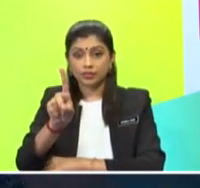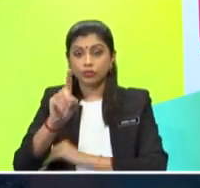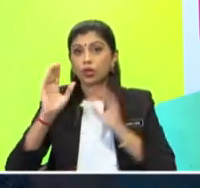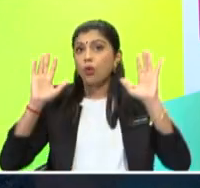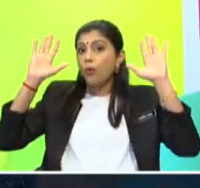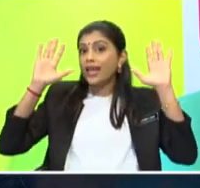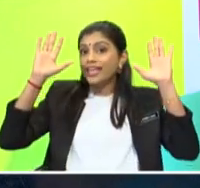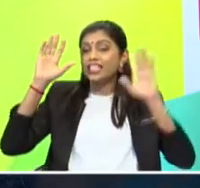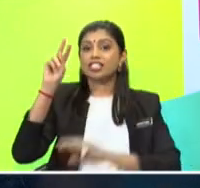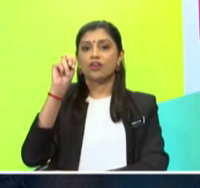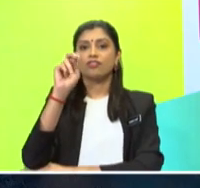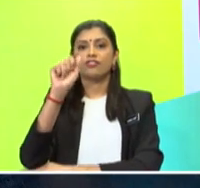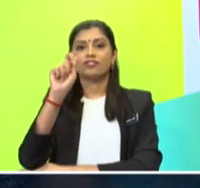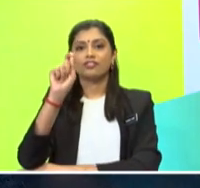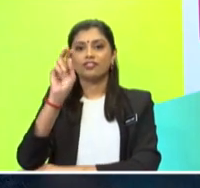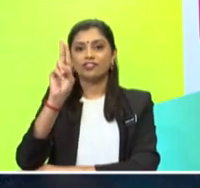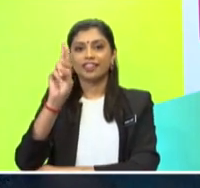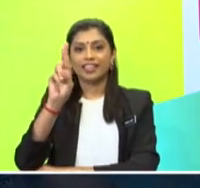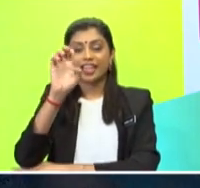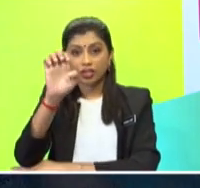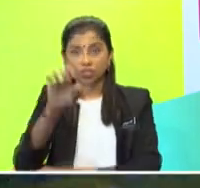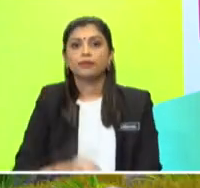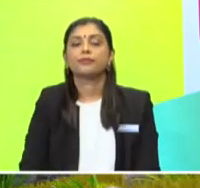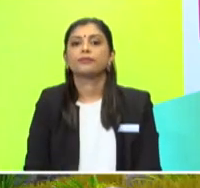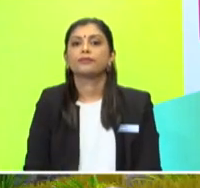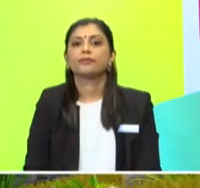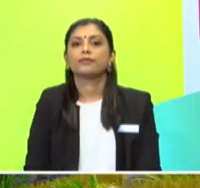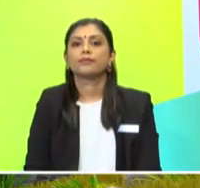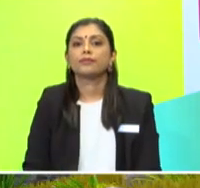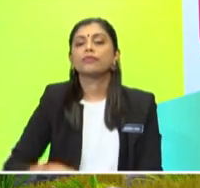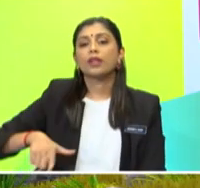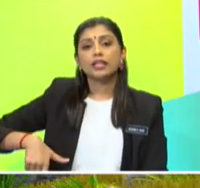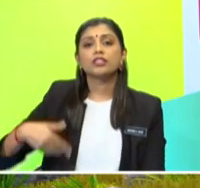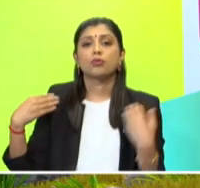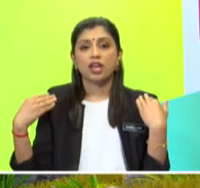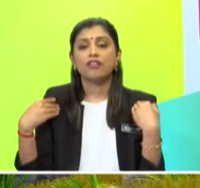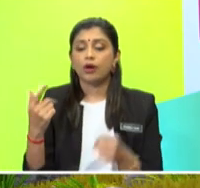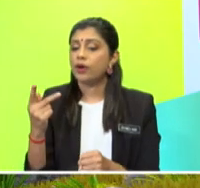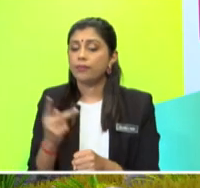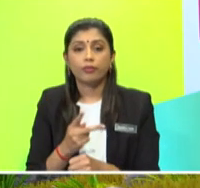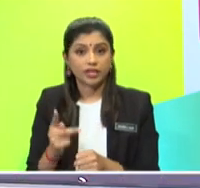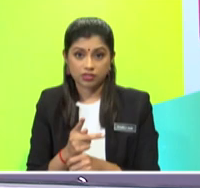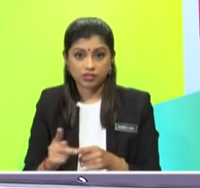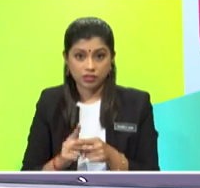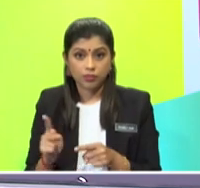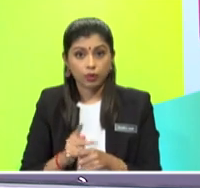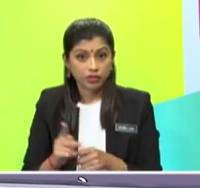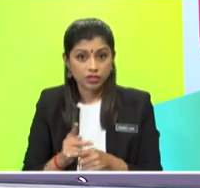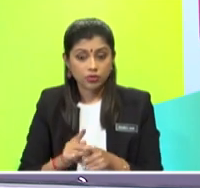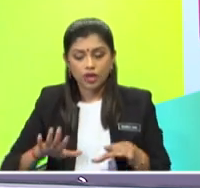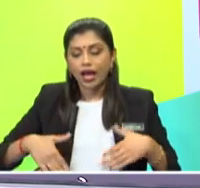3. And later on, Sean, we're going to have our practice done by our students on how to write the